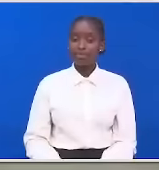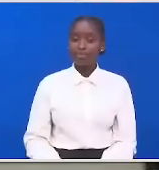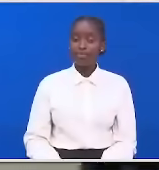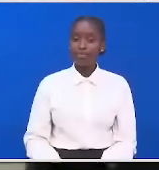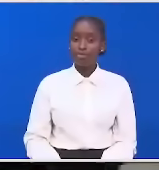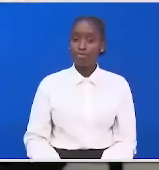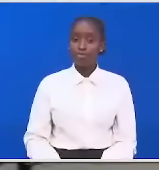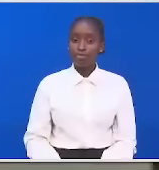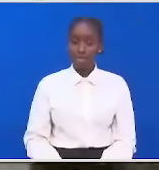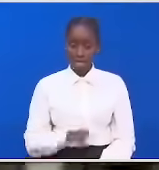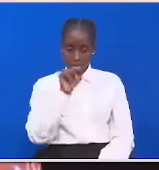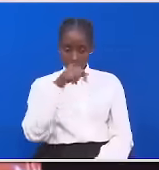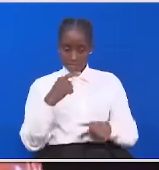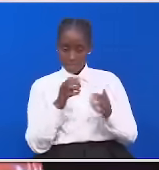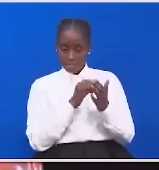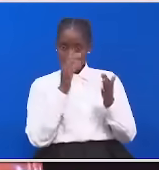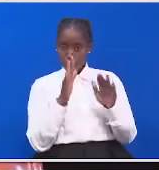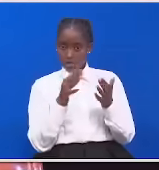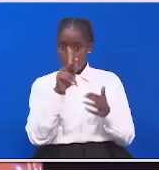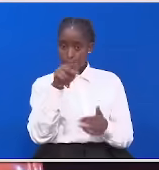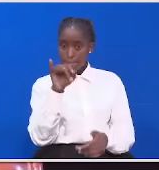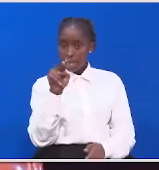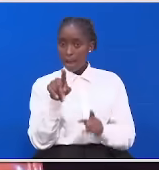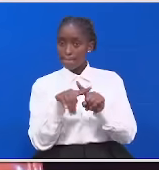I removed the pin, but there was